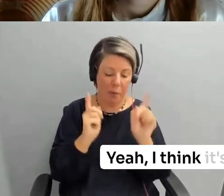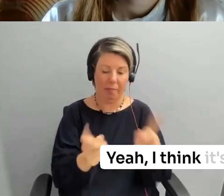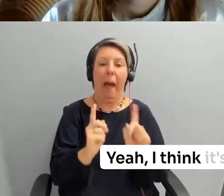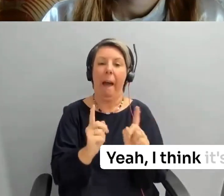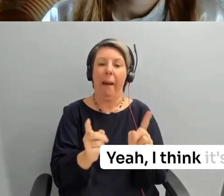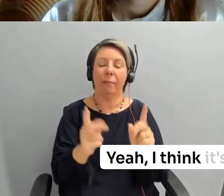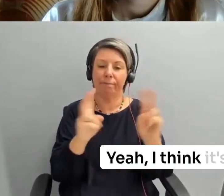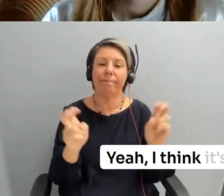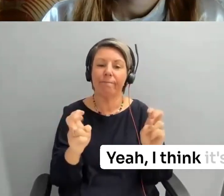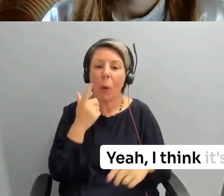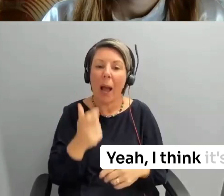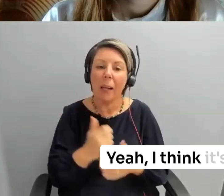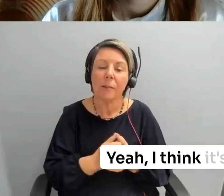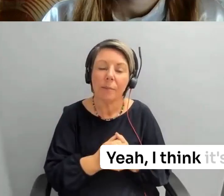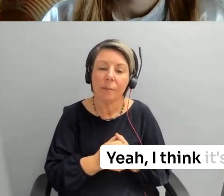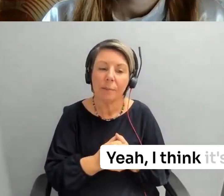think